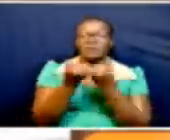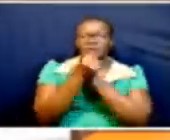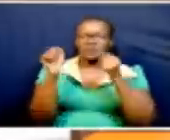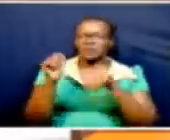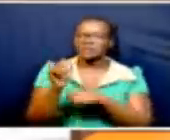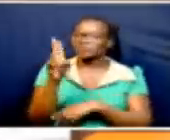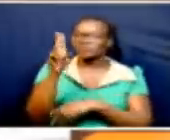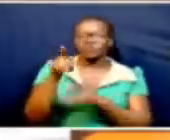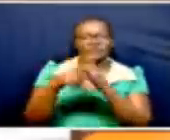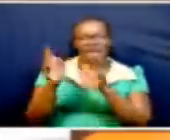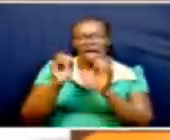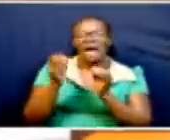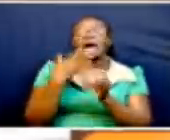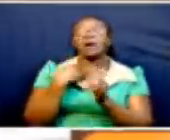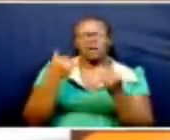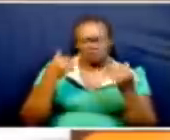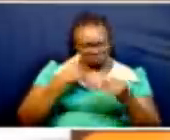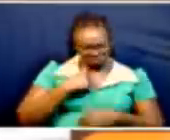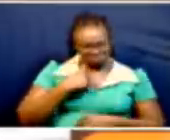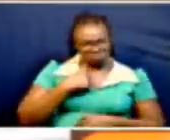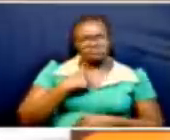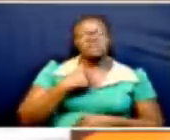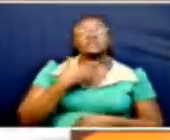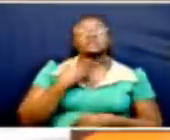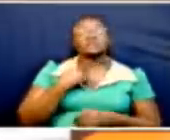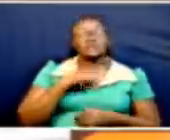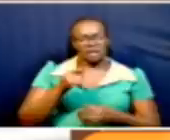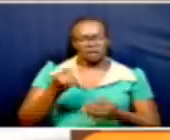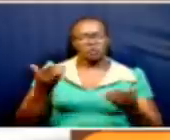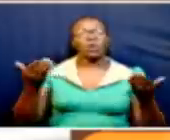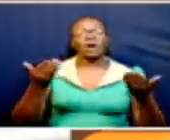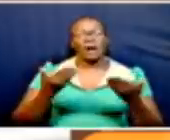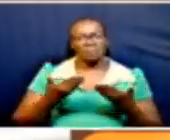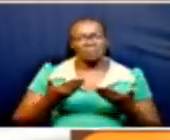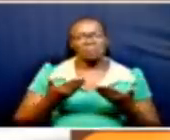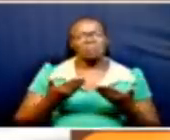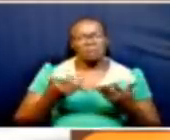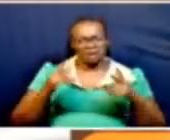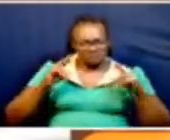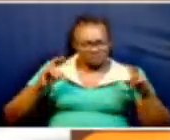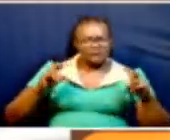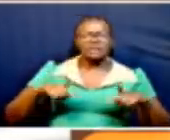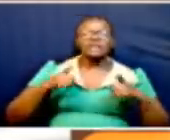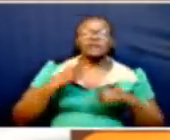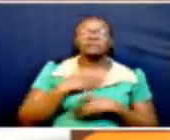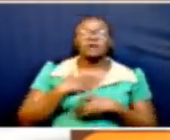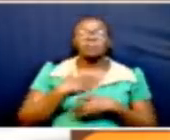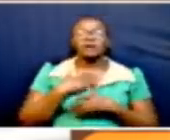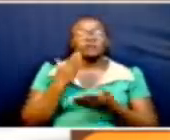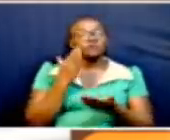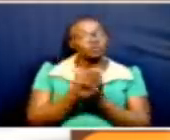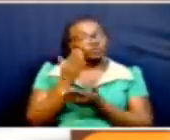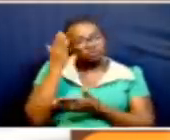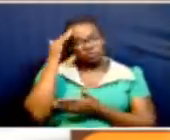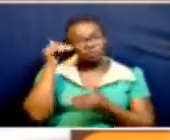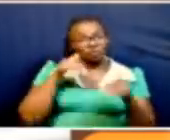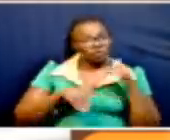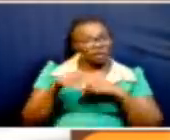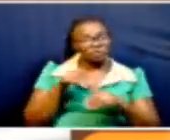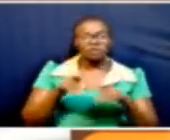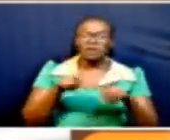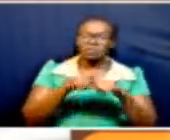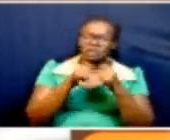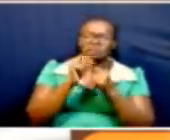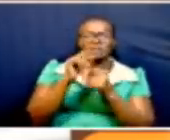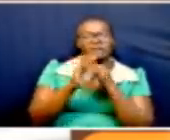Owino himself to start the lifestyle audit. Because, Jeff, corruption is destroying this nation. The taxes that Kenyans